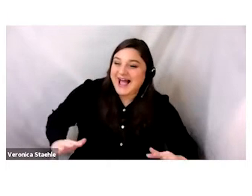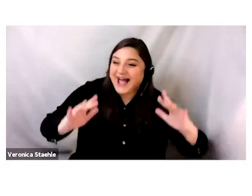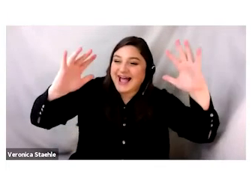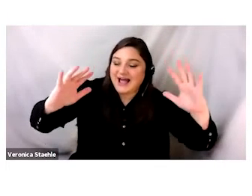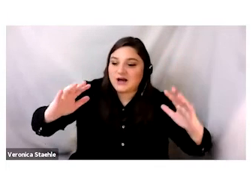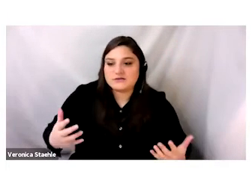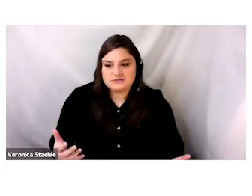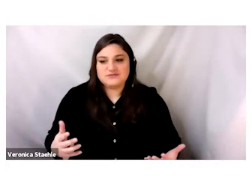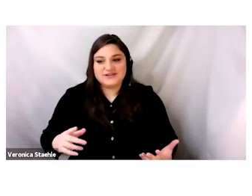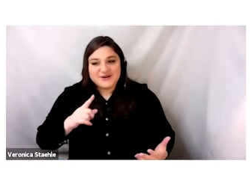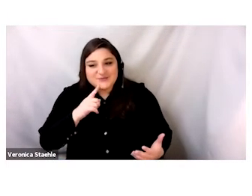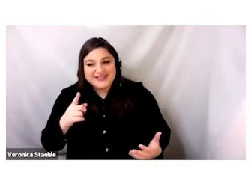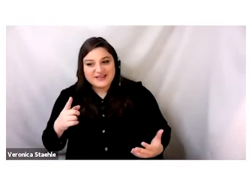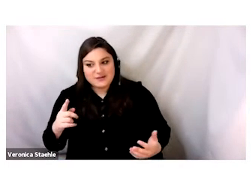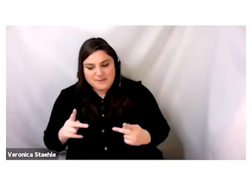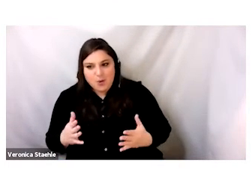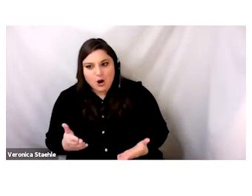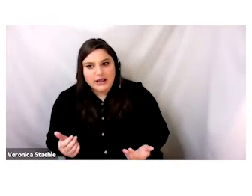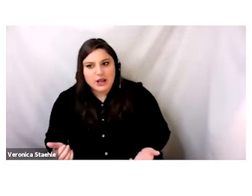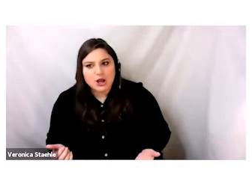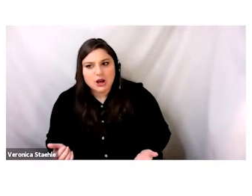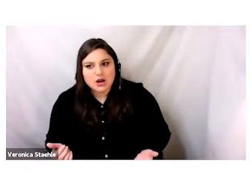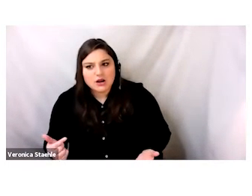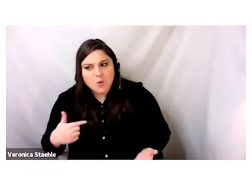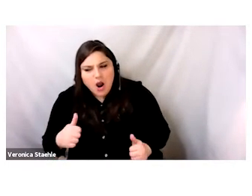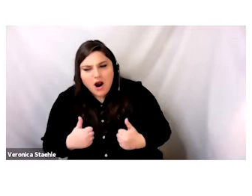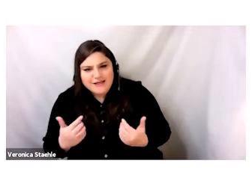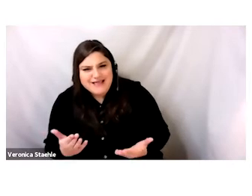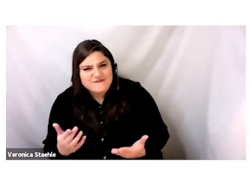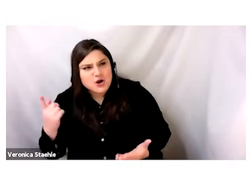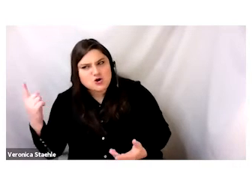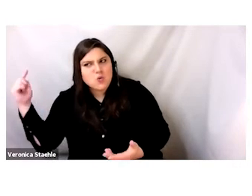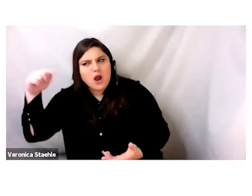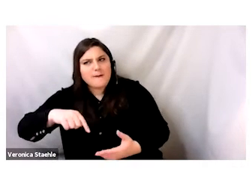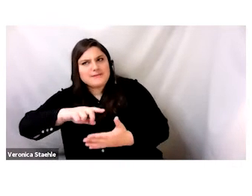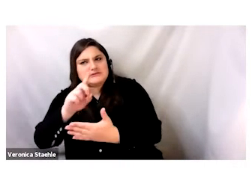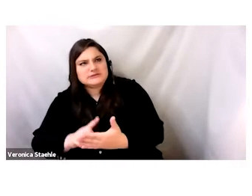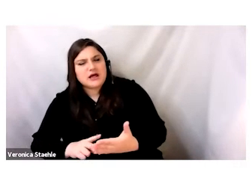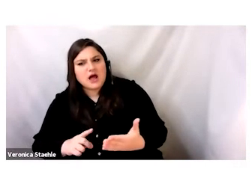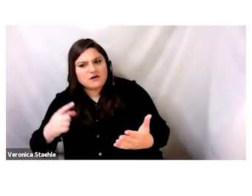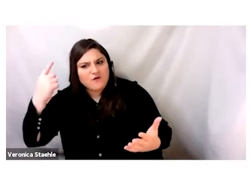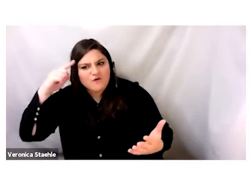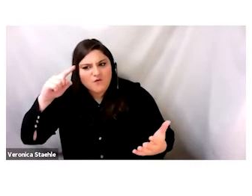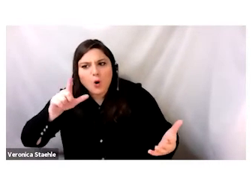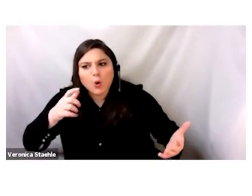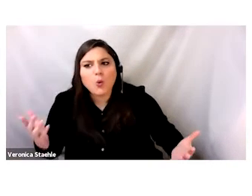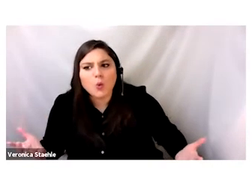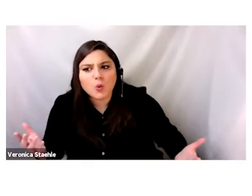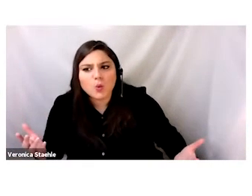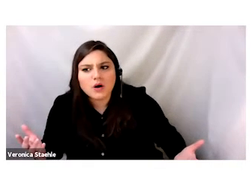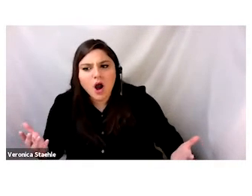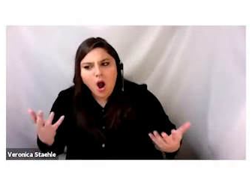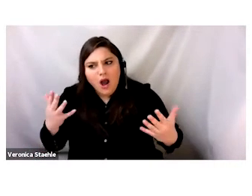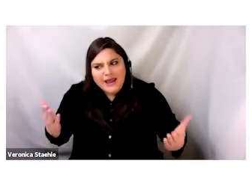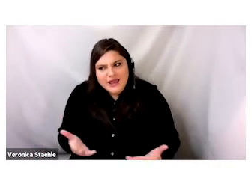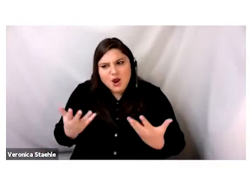here. So who are you designing for? There's already resources here. And so I challenge you all to think about, how do